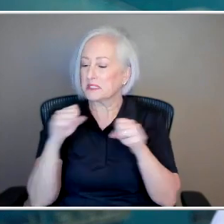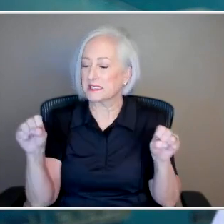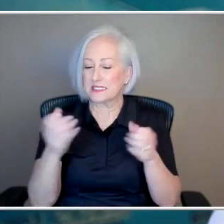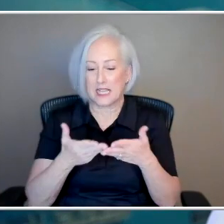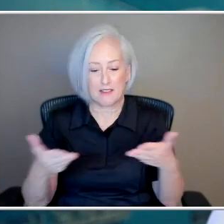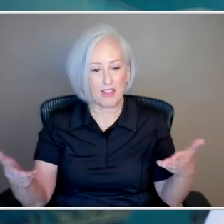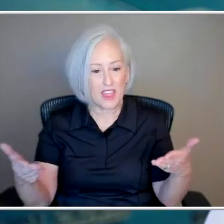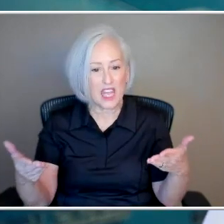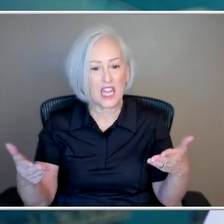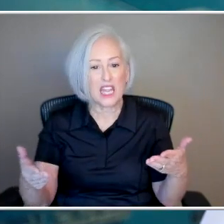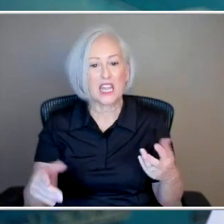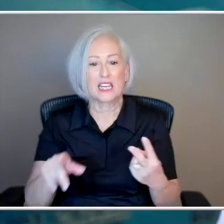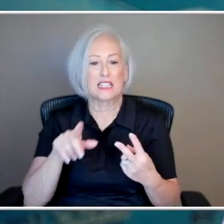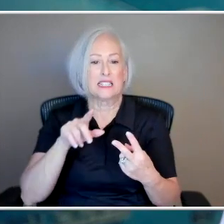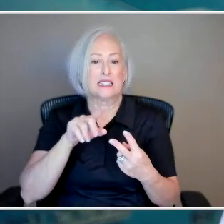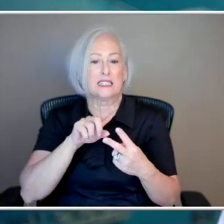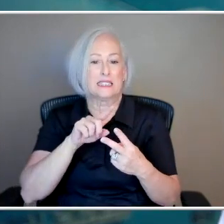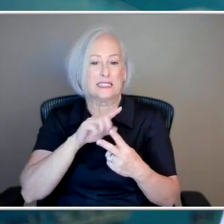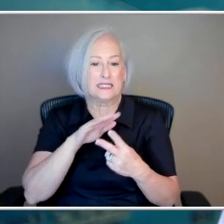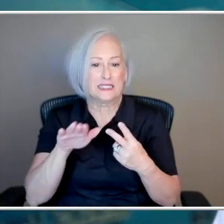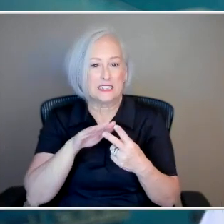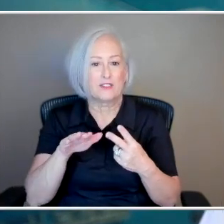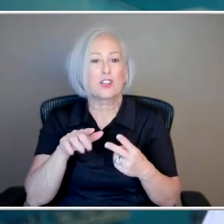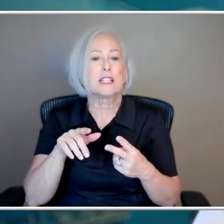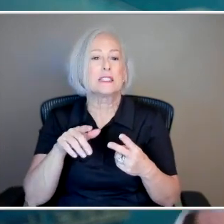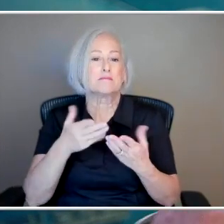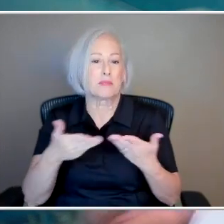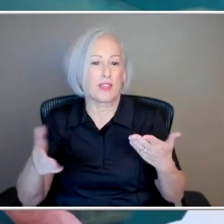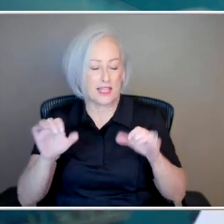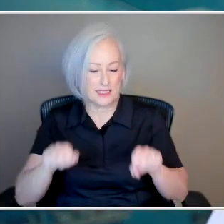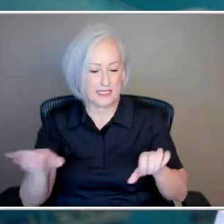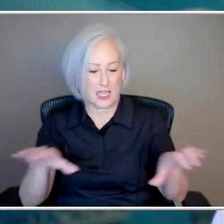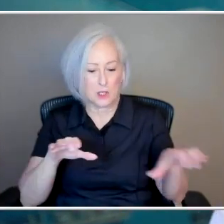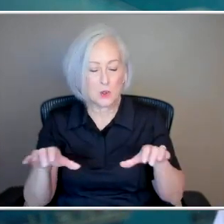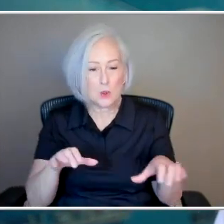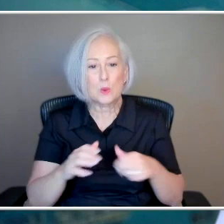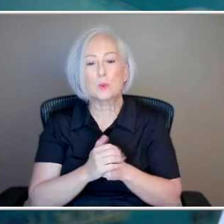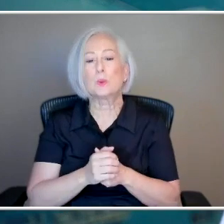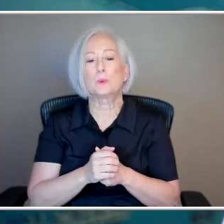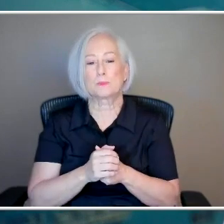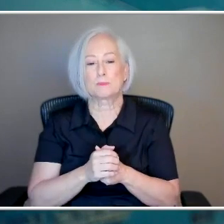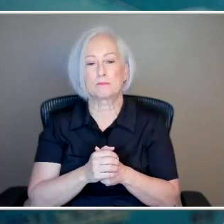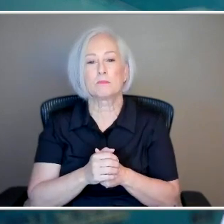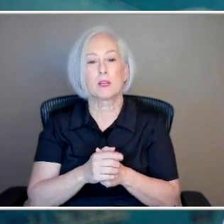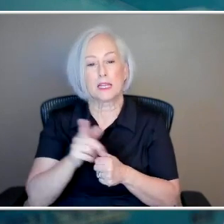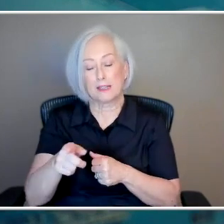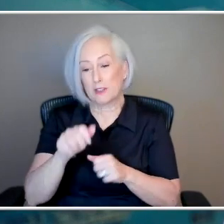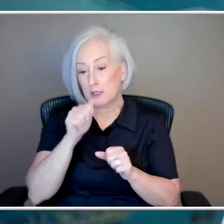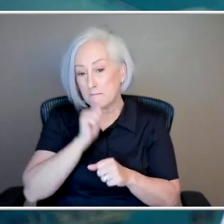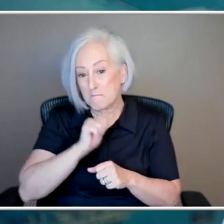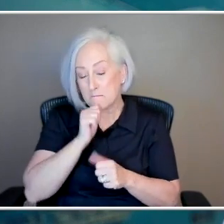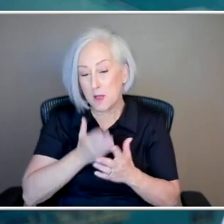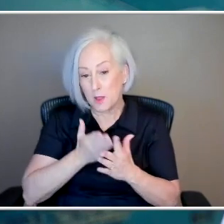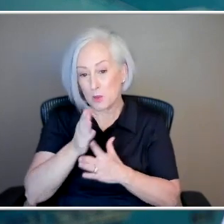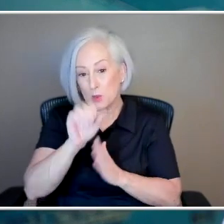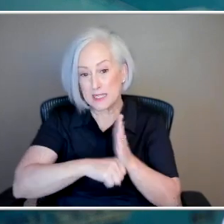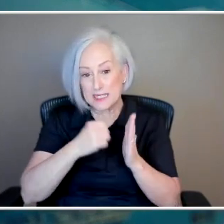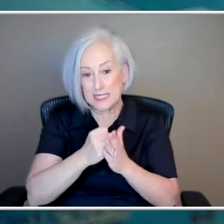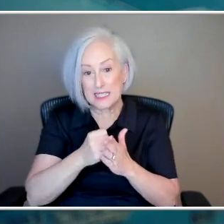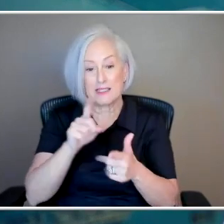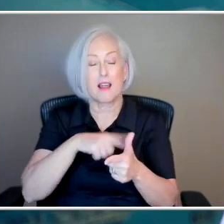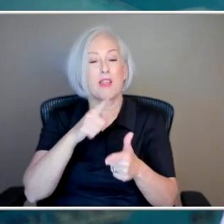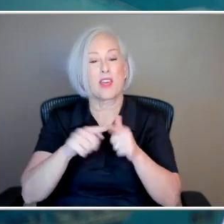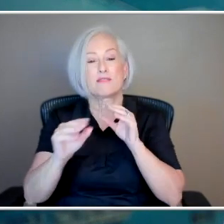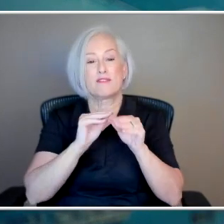different conservative measures that he already mentioned that we can do. And if you can ride this out and you can make it through the season, we can fix it at the end. And this